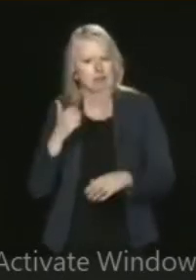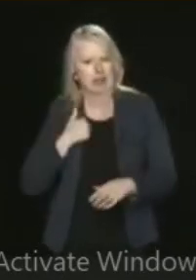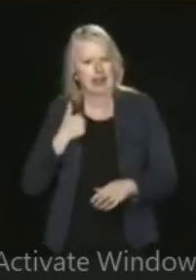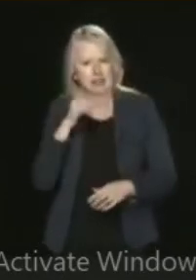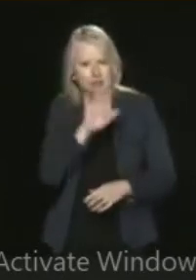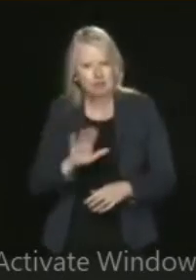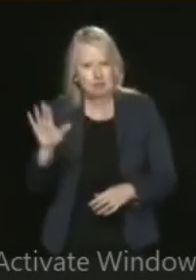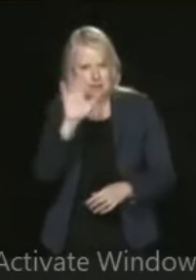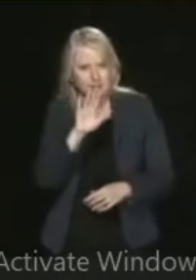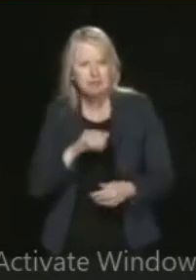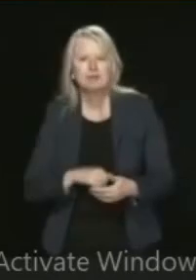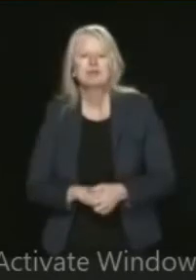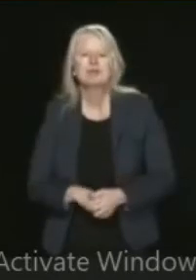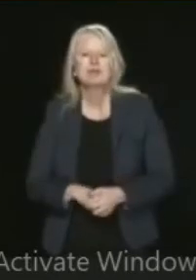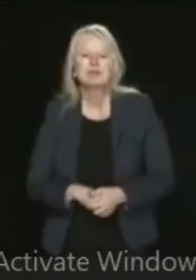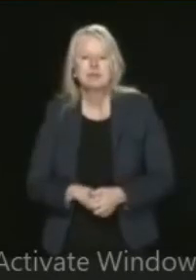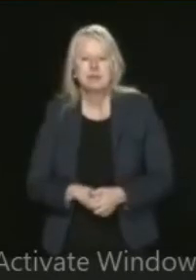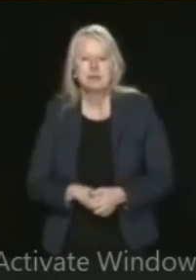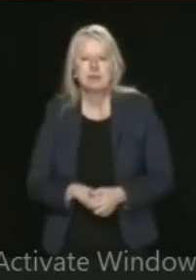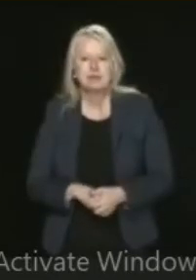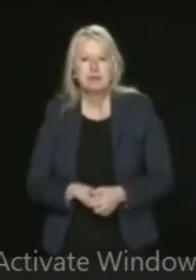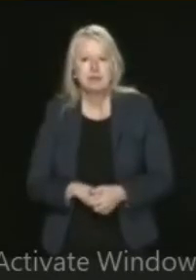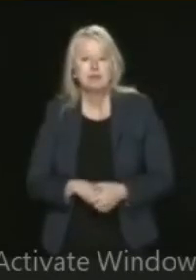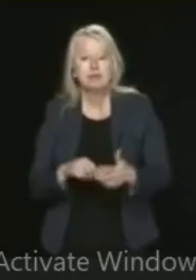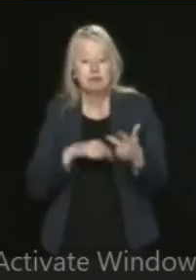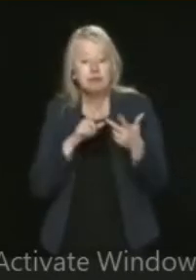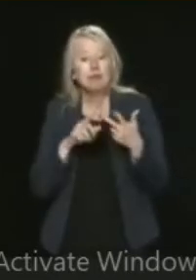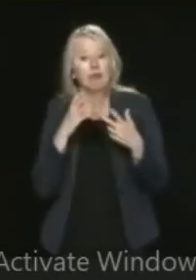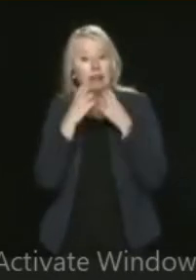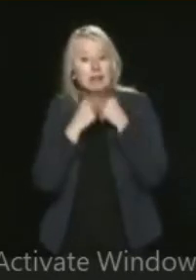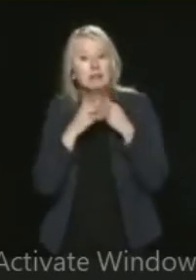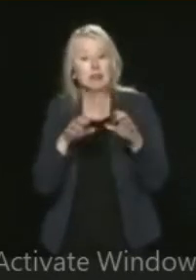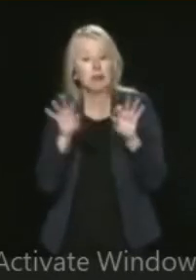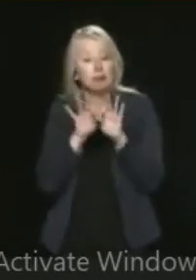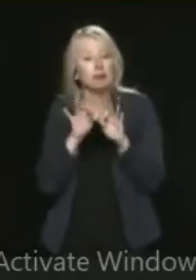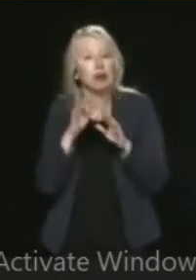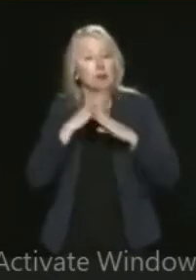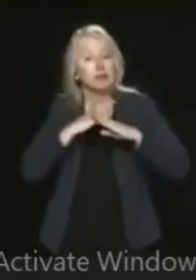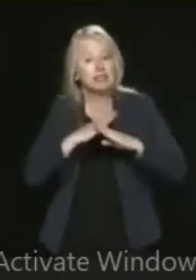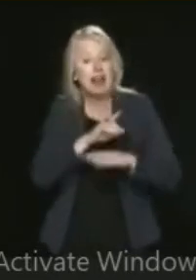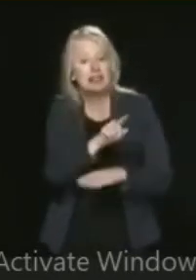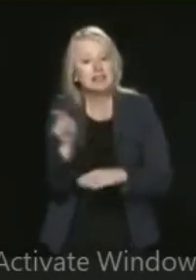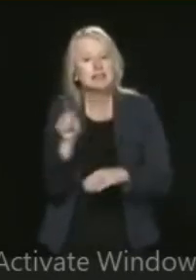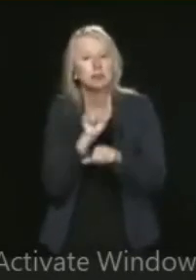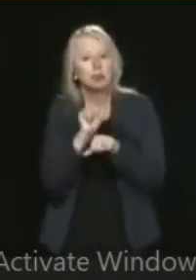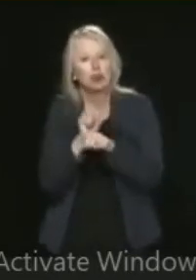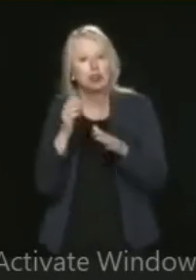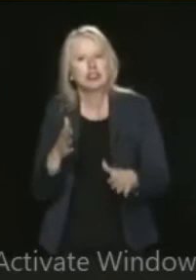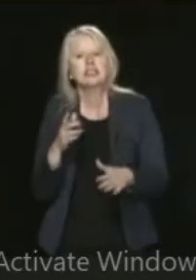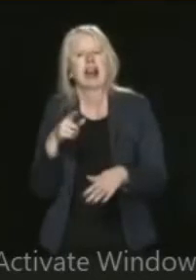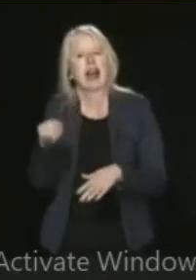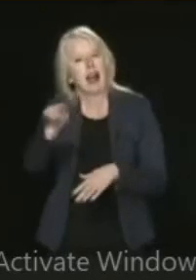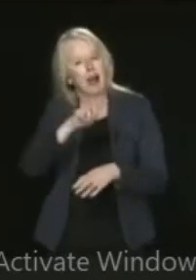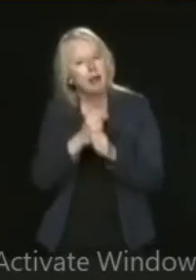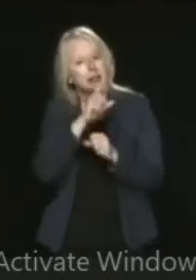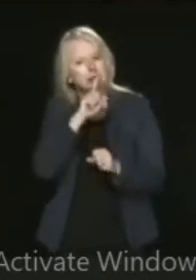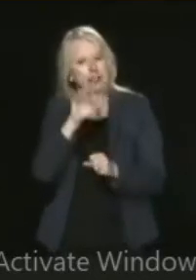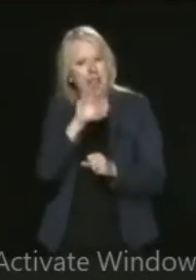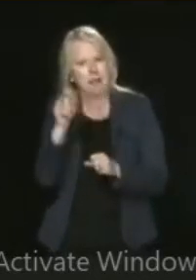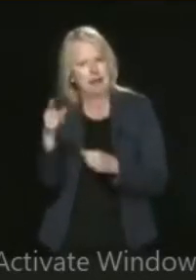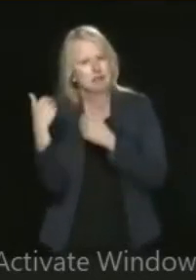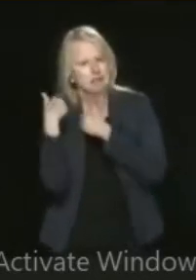And critically, we will protect workers and hold companies accountable. This is